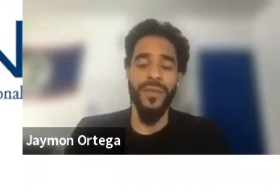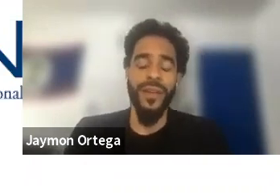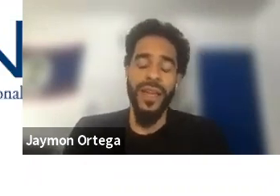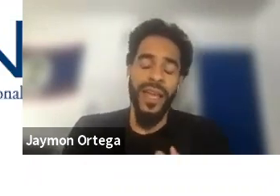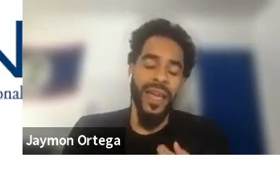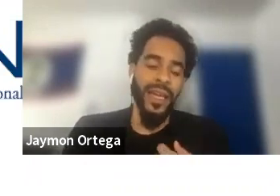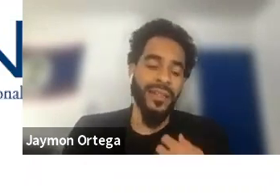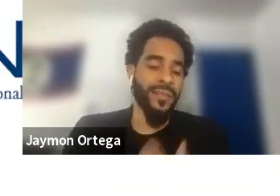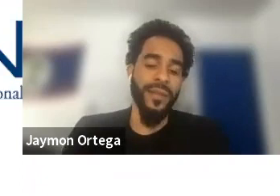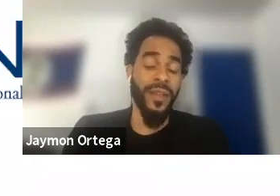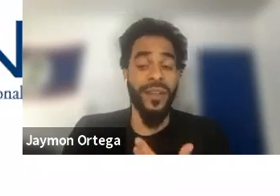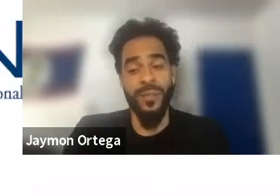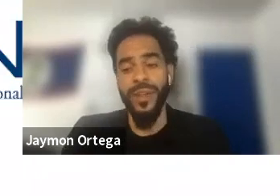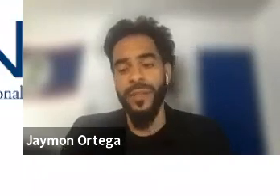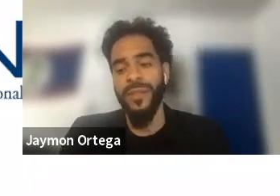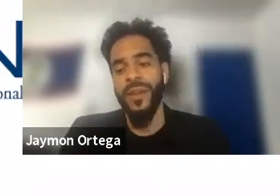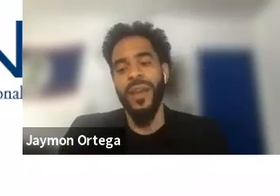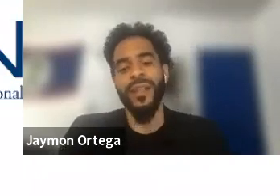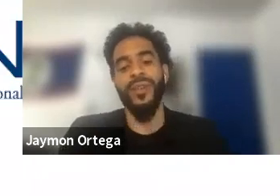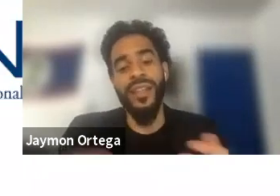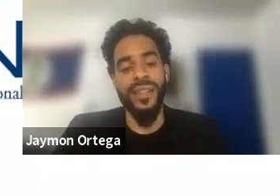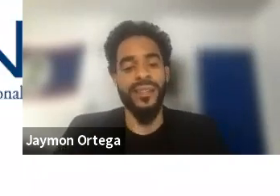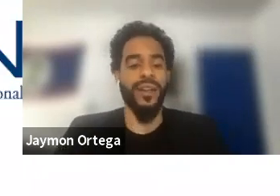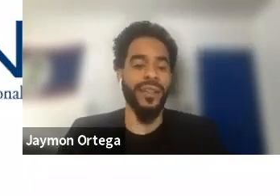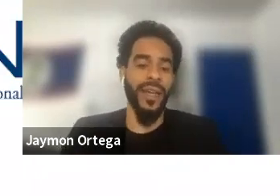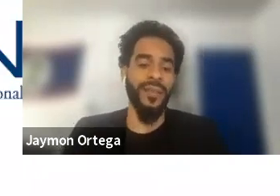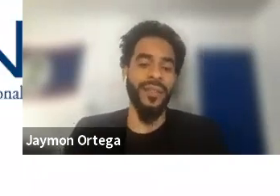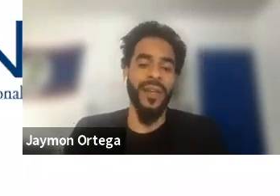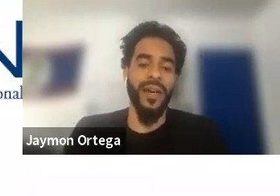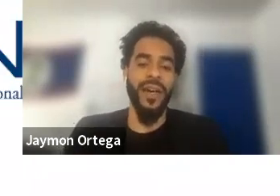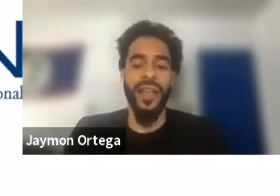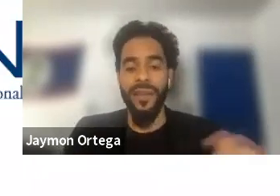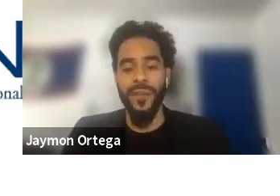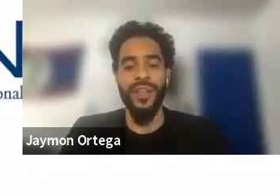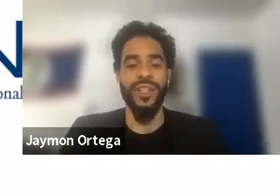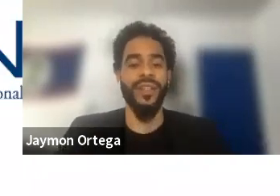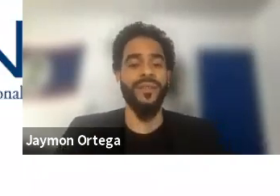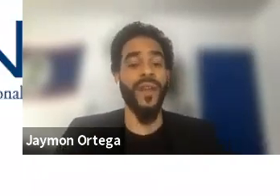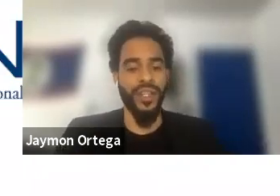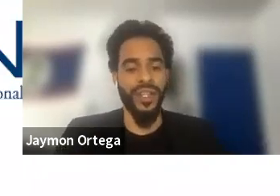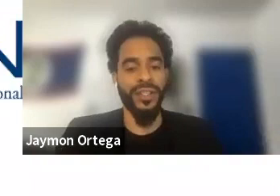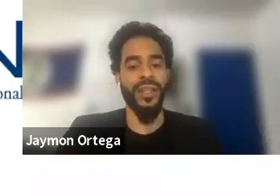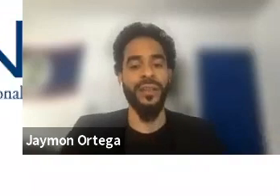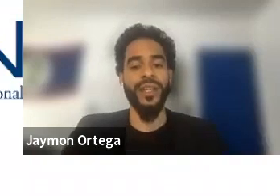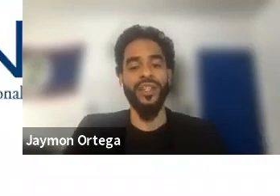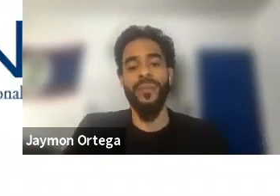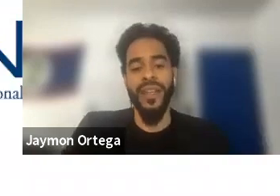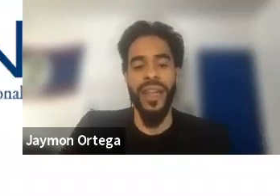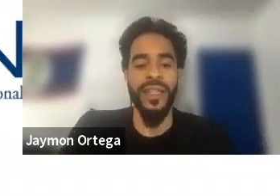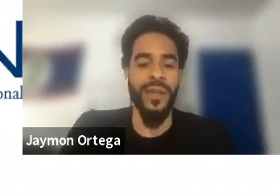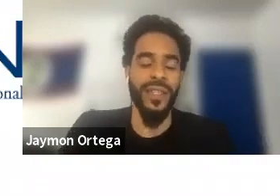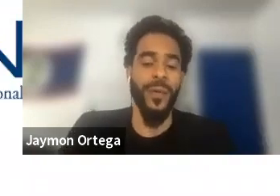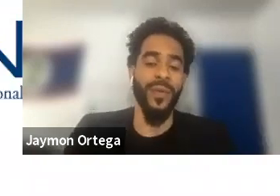respectful, and sometimes even exploitive. And so these six archetypes and the aforementioned functions touch on